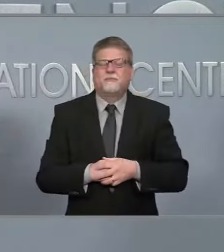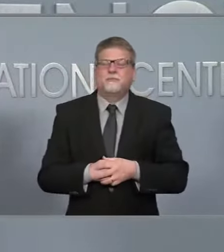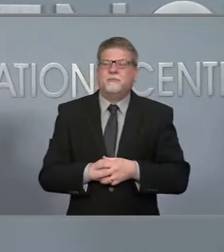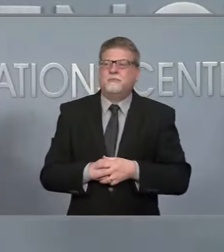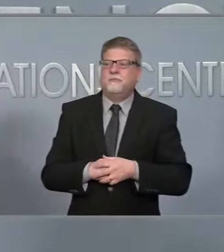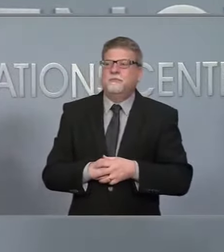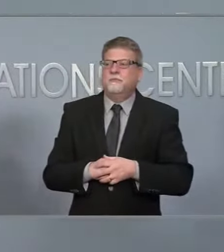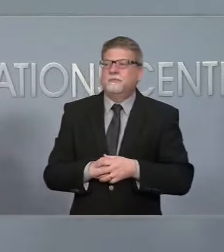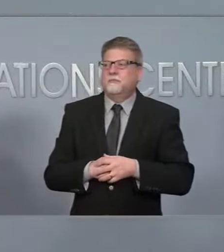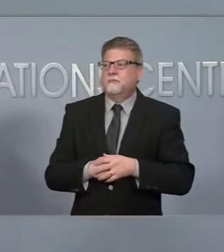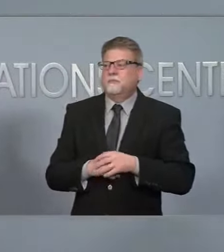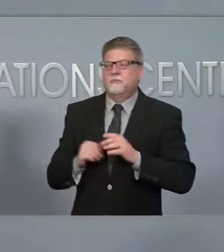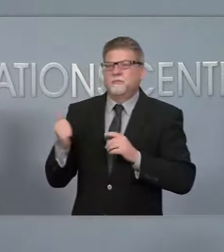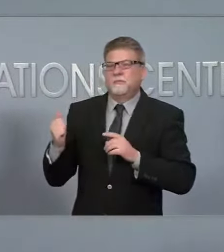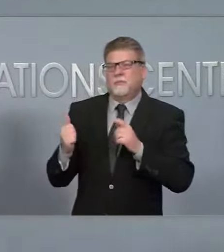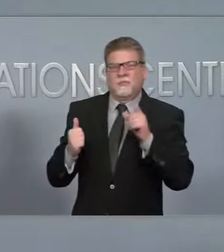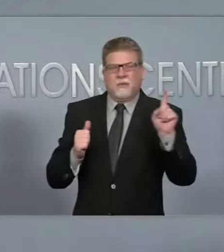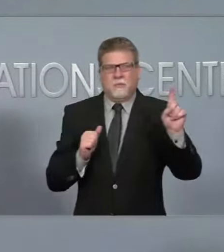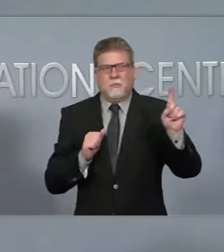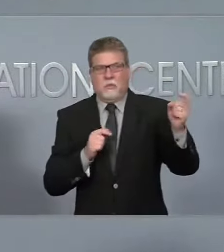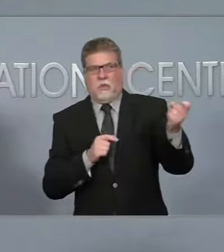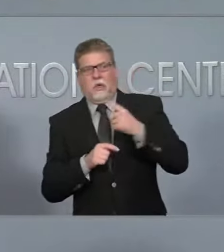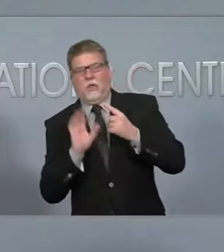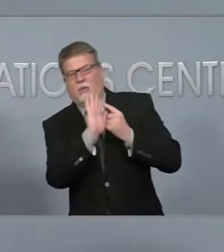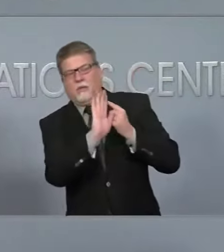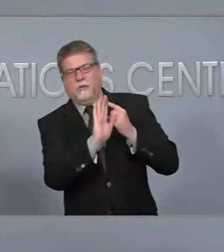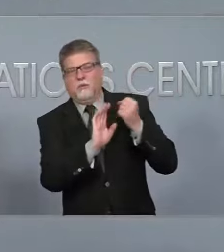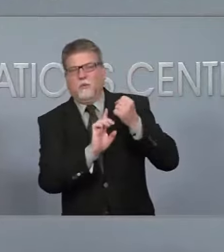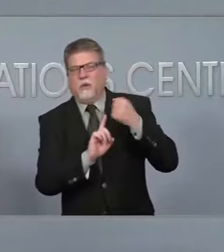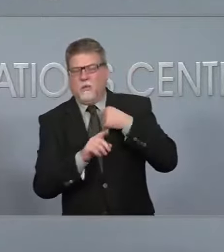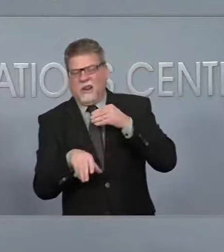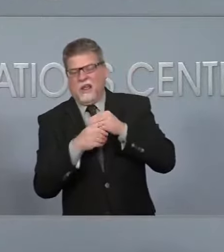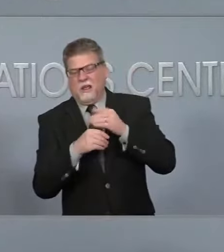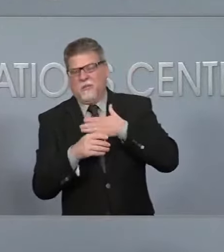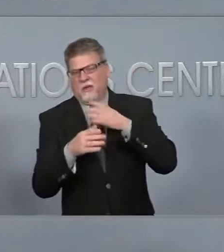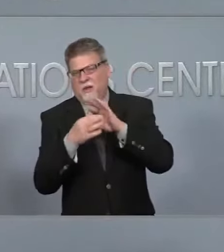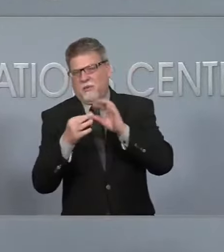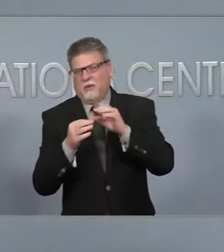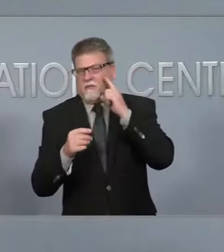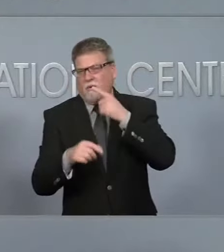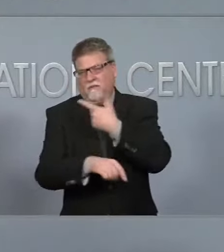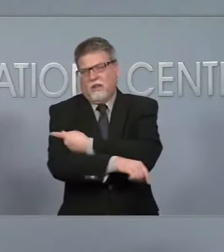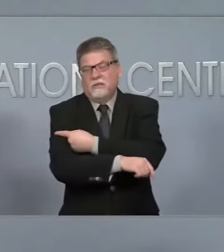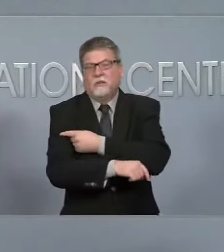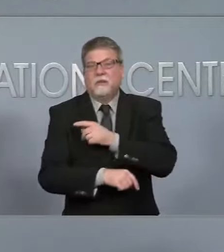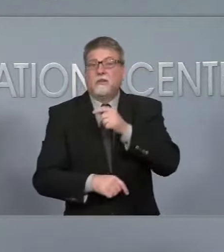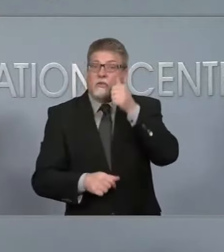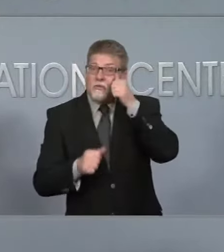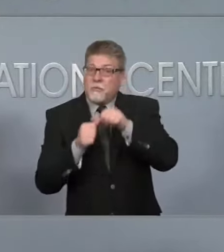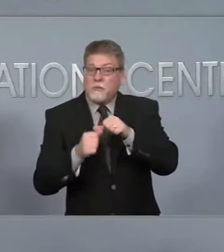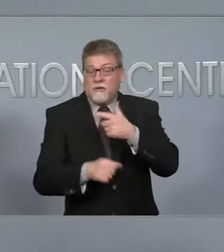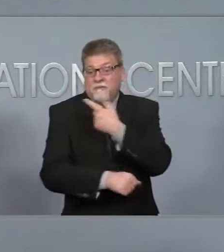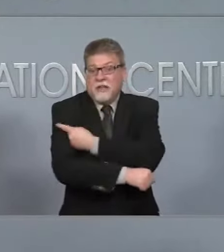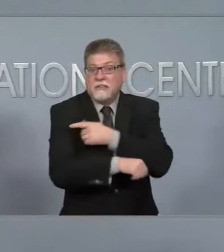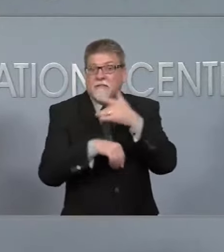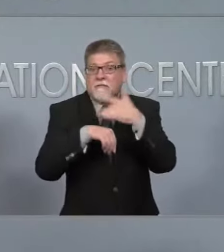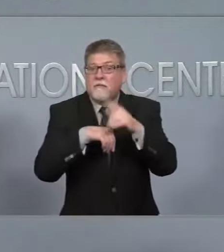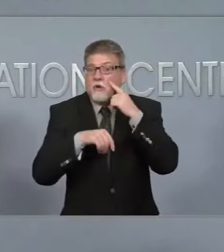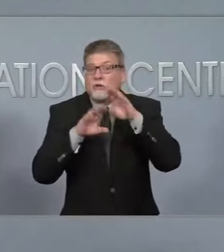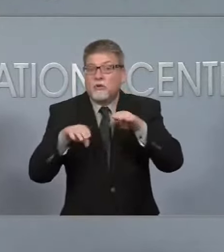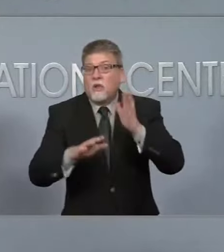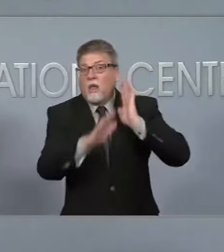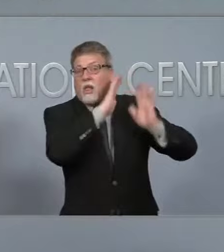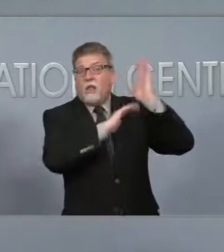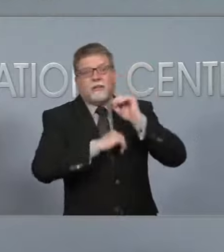probably don't have to ask. Let me add one answer to that. The vaccines for children started later. I mean, we